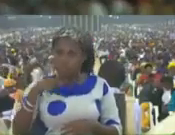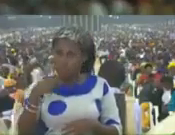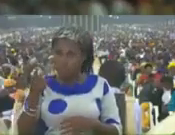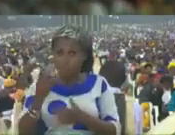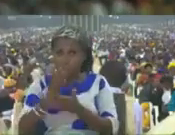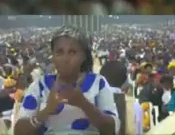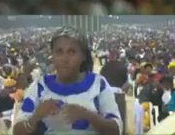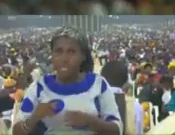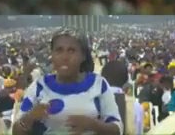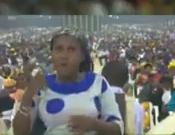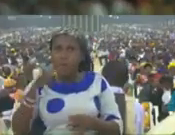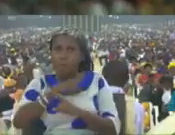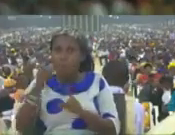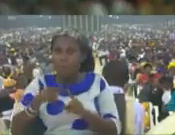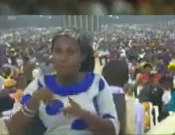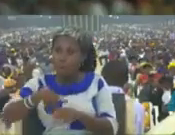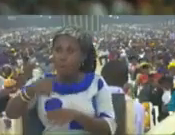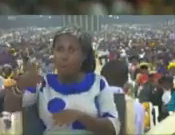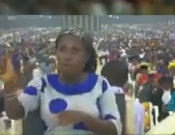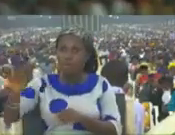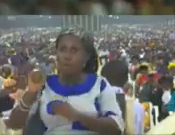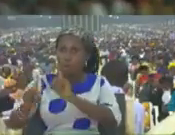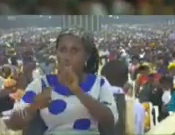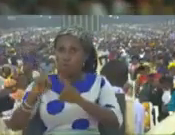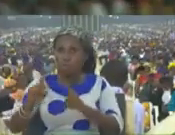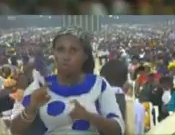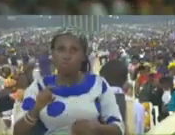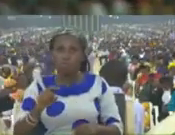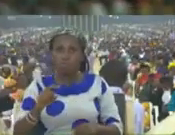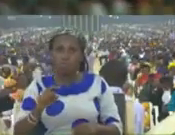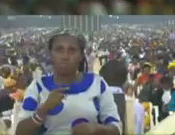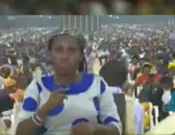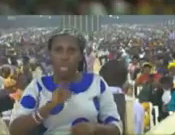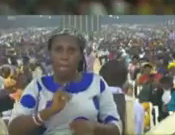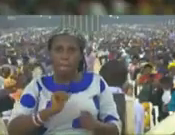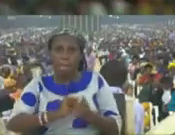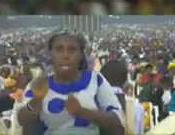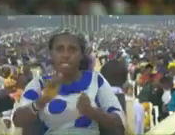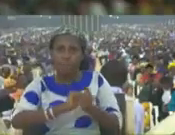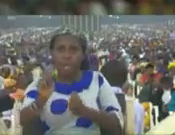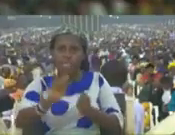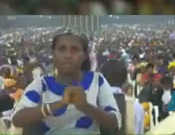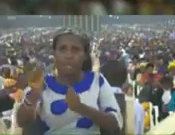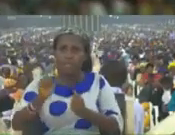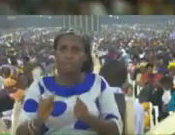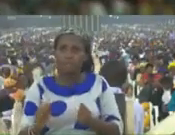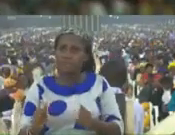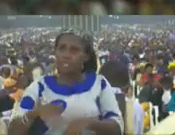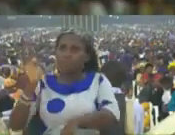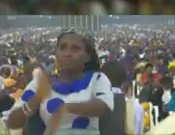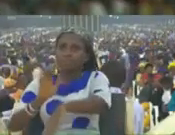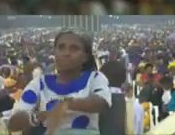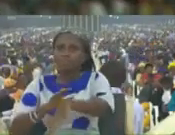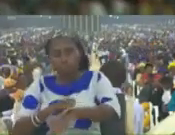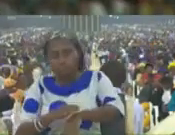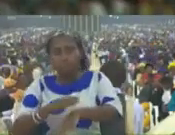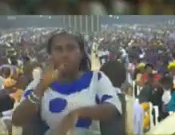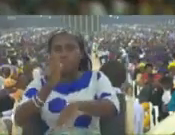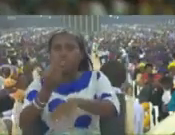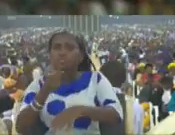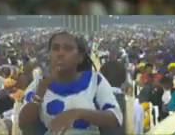And so when all the others are finished with me, they woke him up. Do you have any questions for him? He